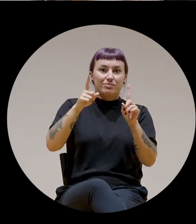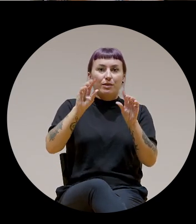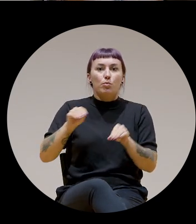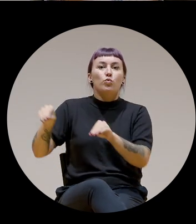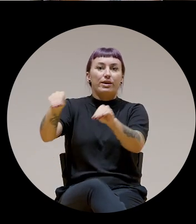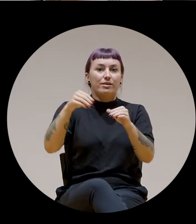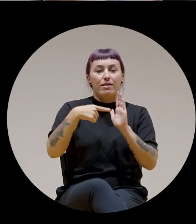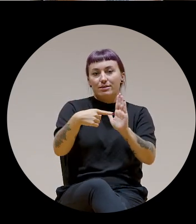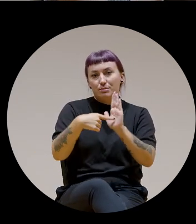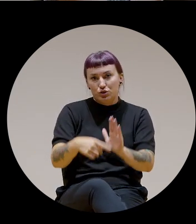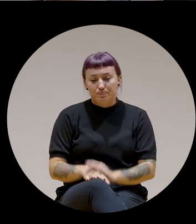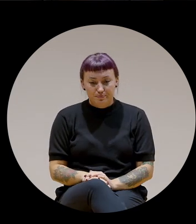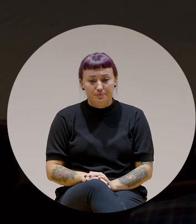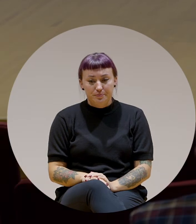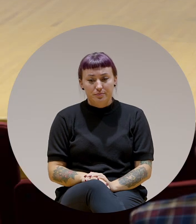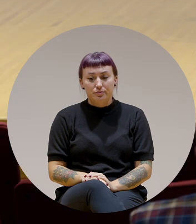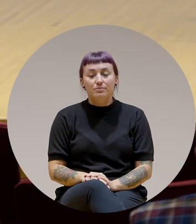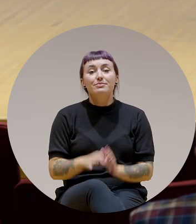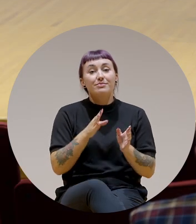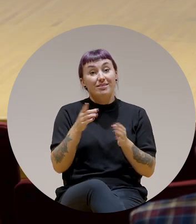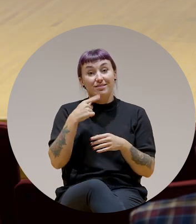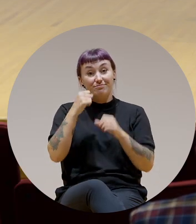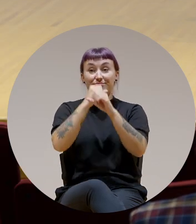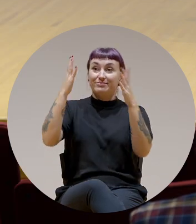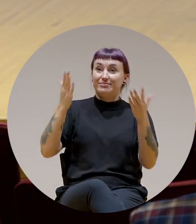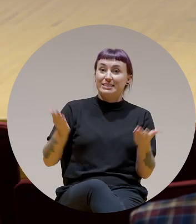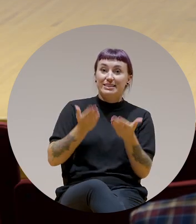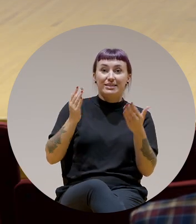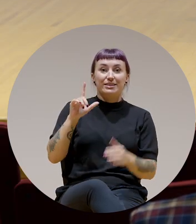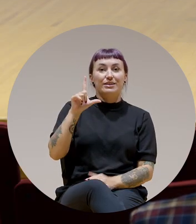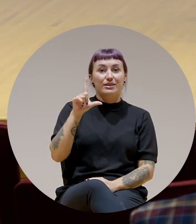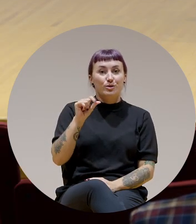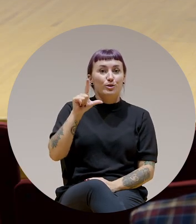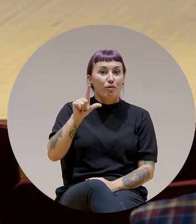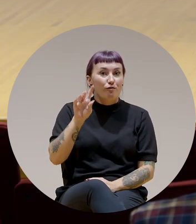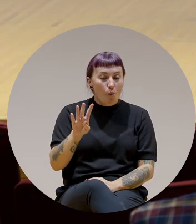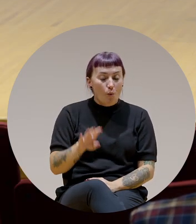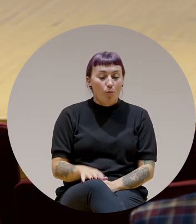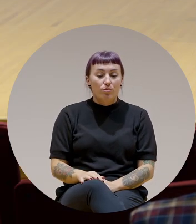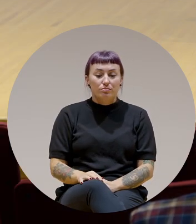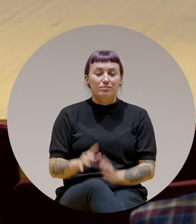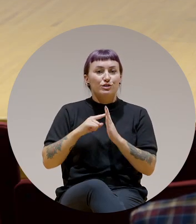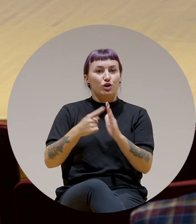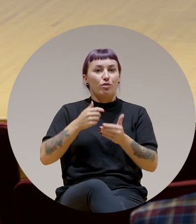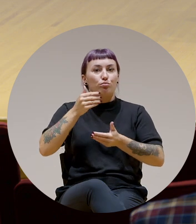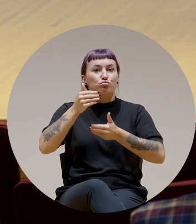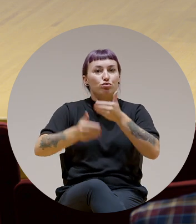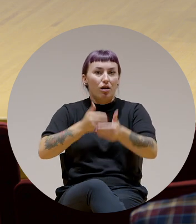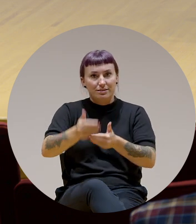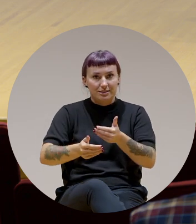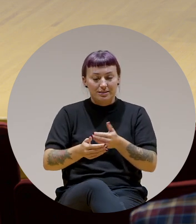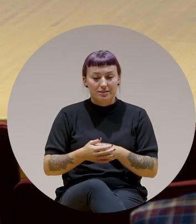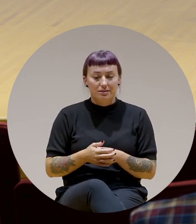this exhibition. So as you can imagine, here we are in 2024. We started this